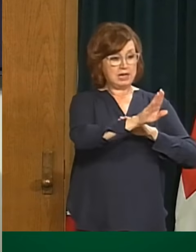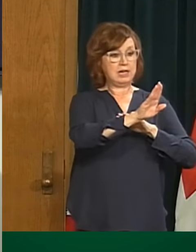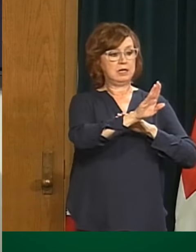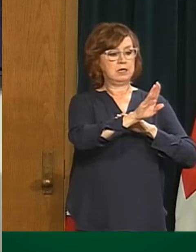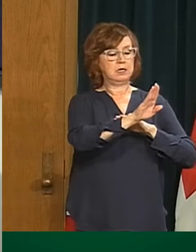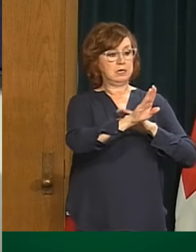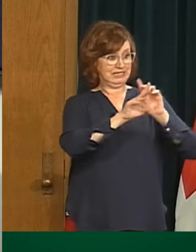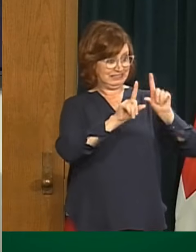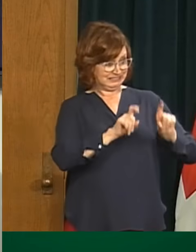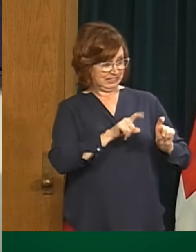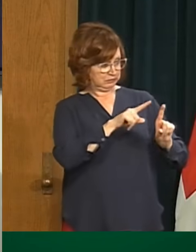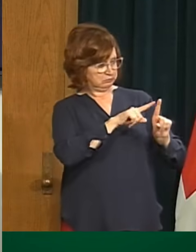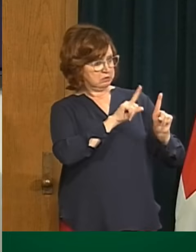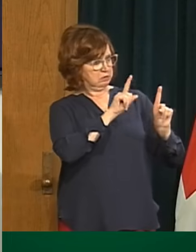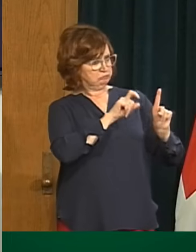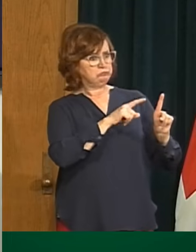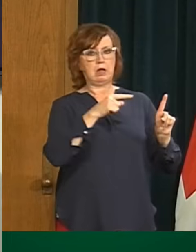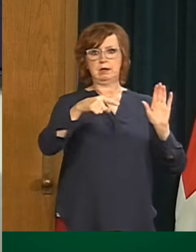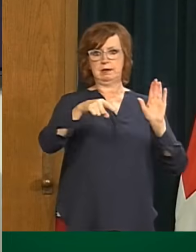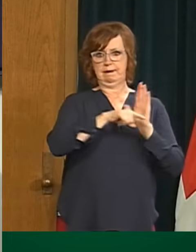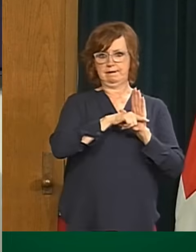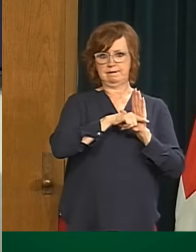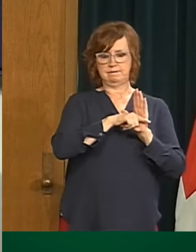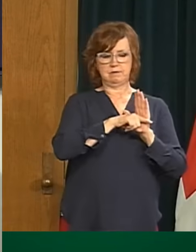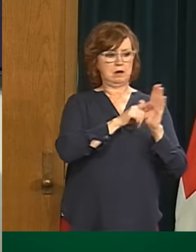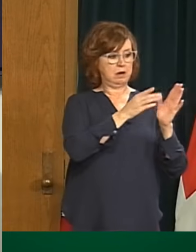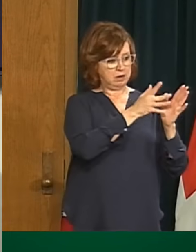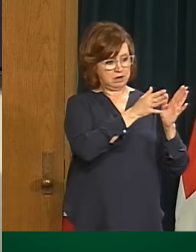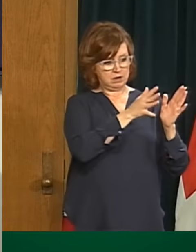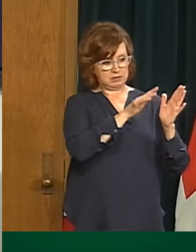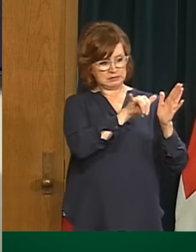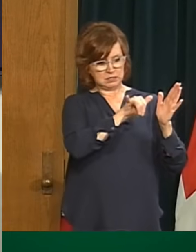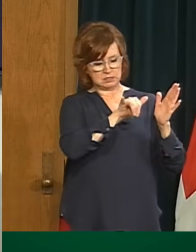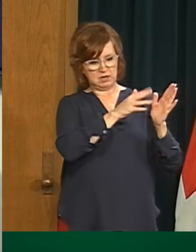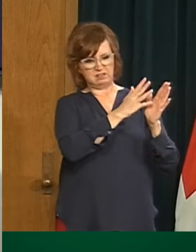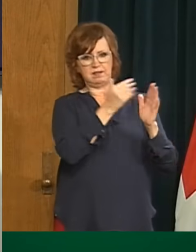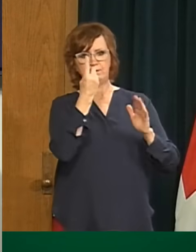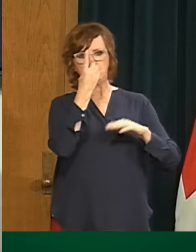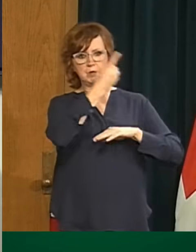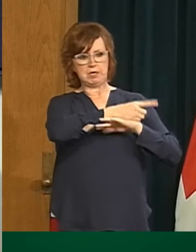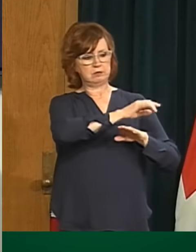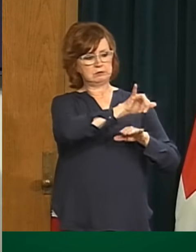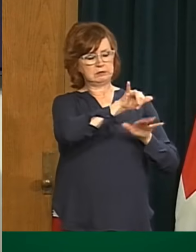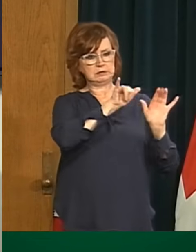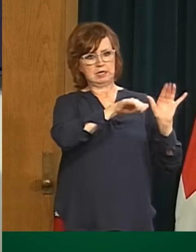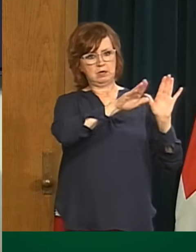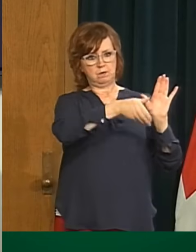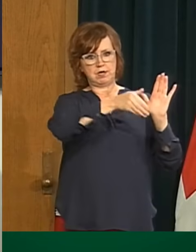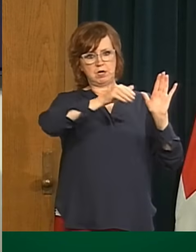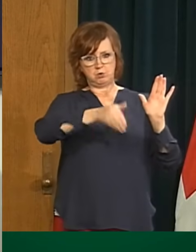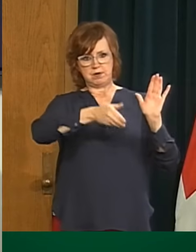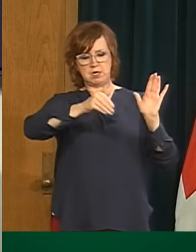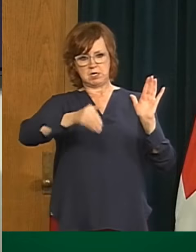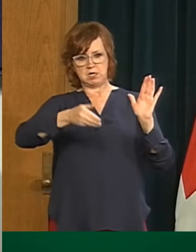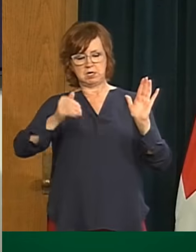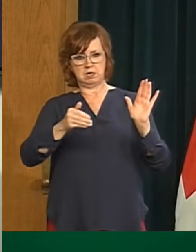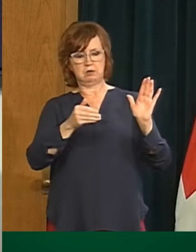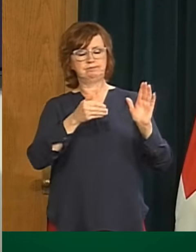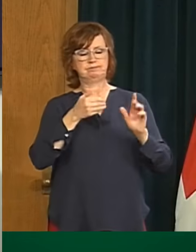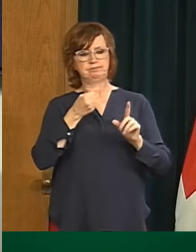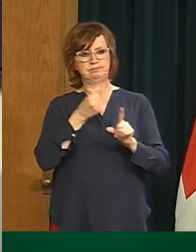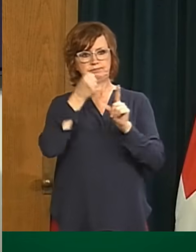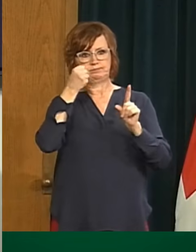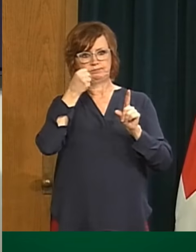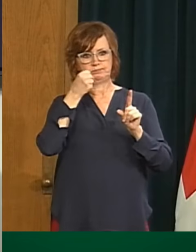test done. And that, as soon as that was identified as positive, it was immediately communicated, most importantly through